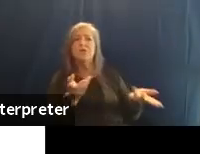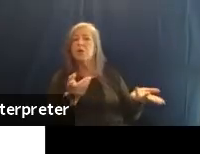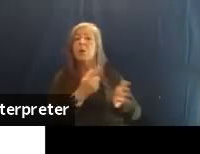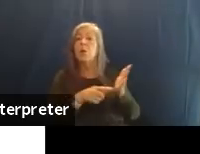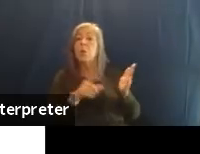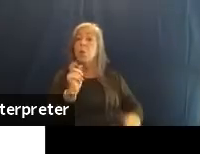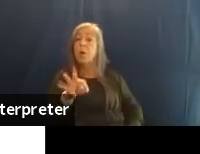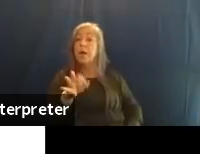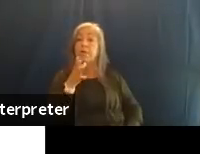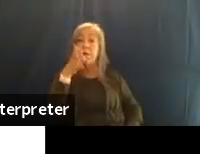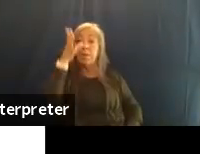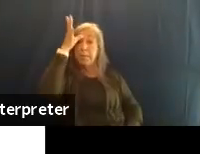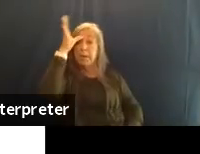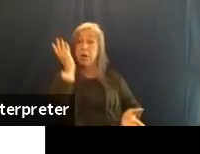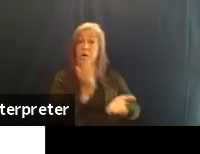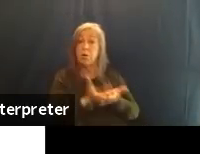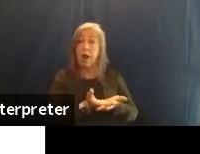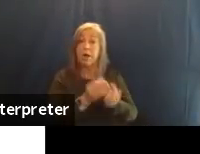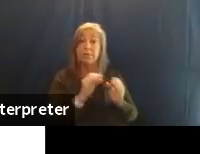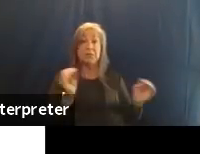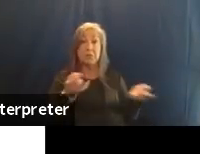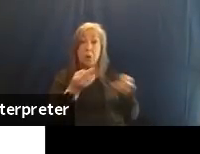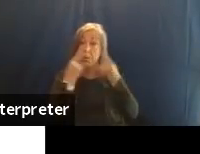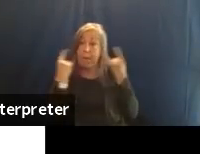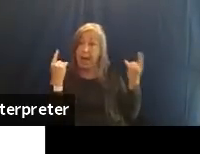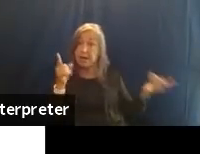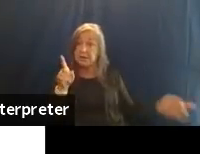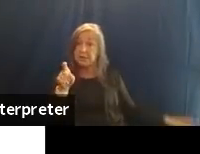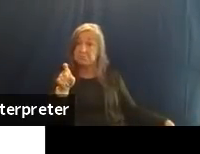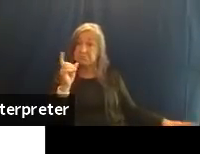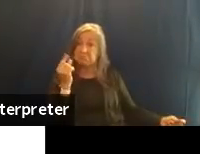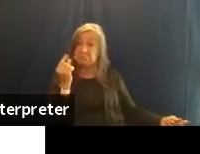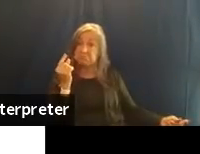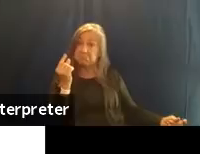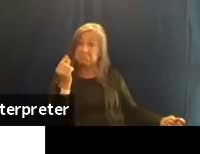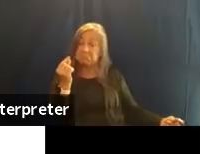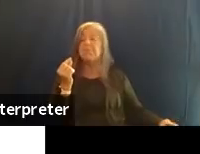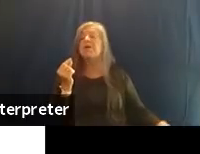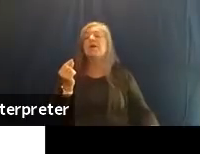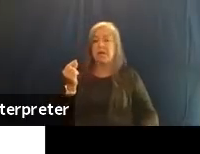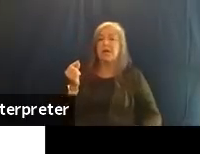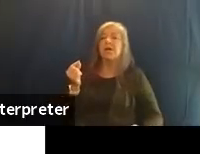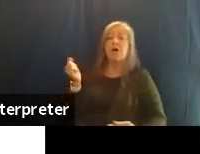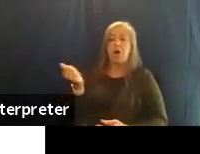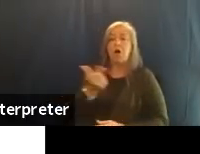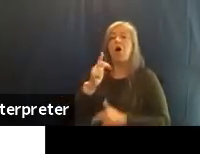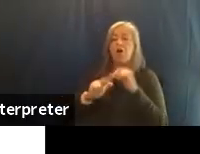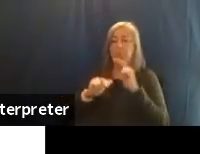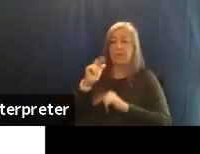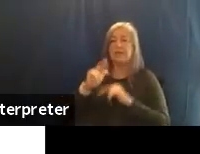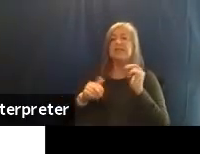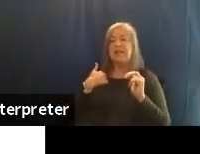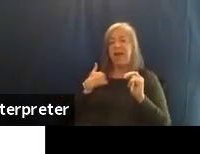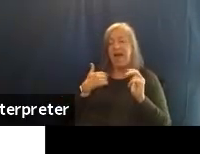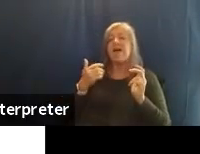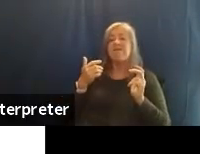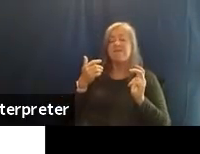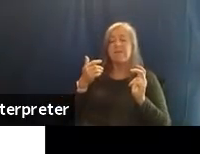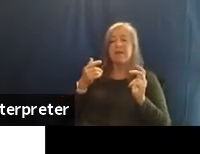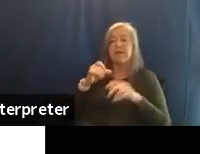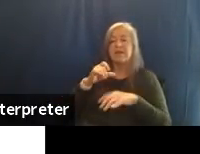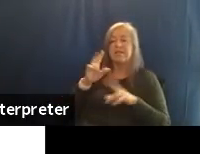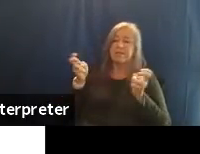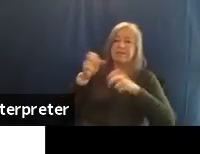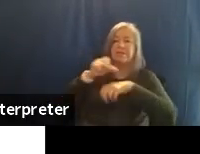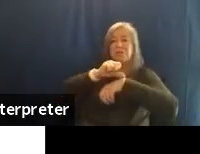on? So all of our district buildings have a supply of disposable surgical masks by the front door. And